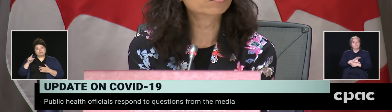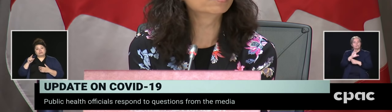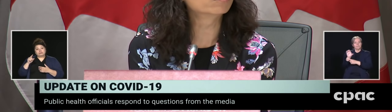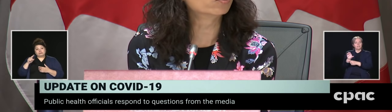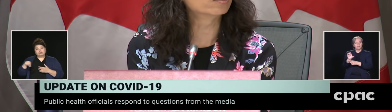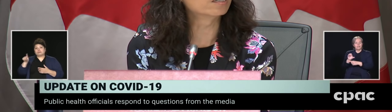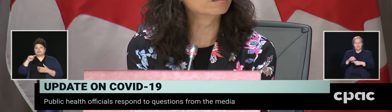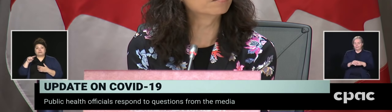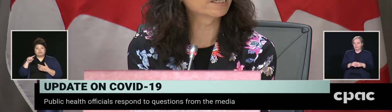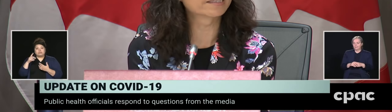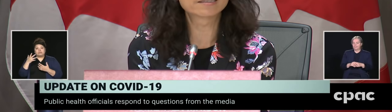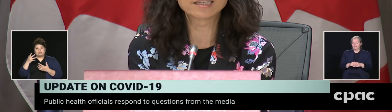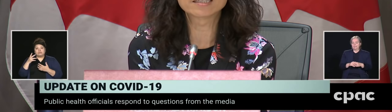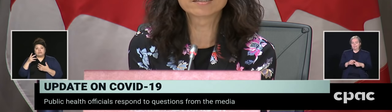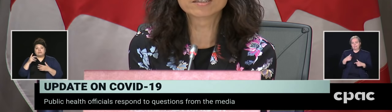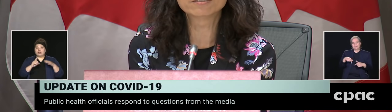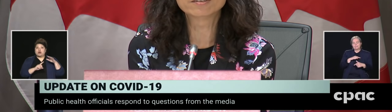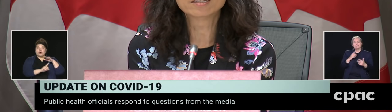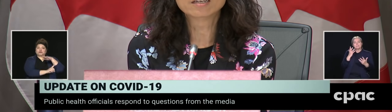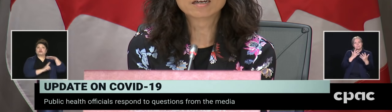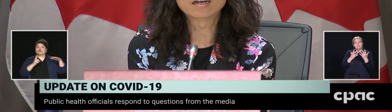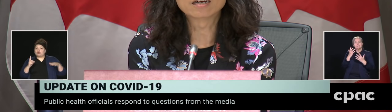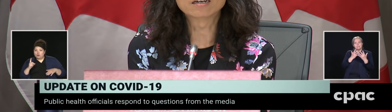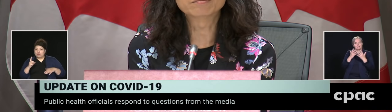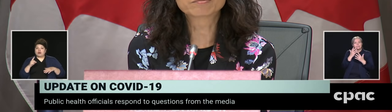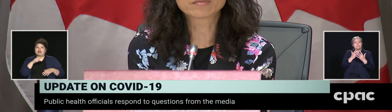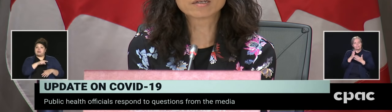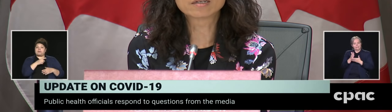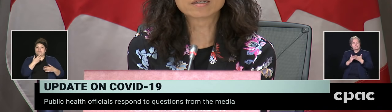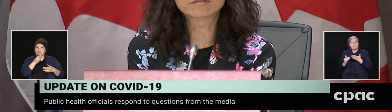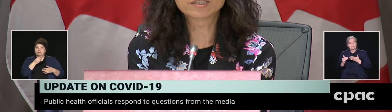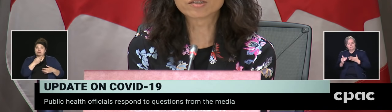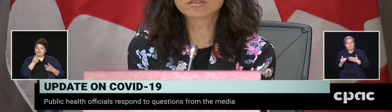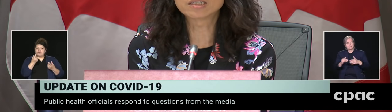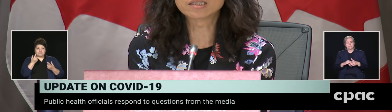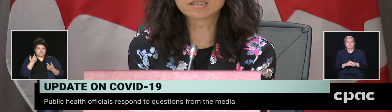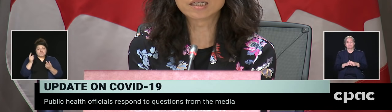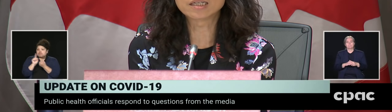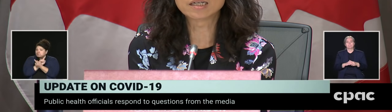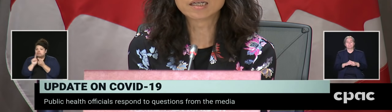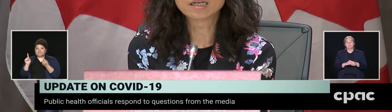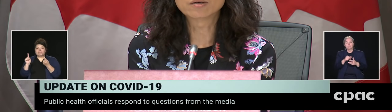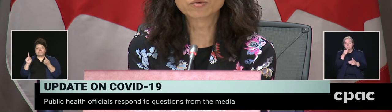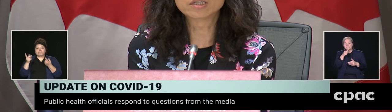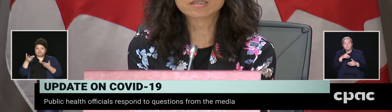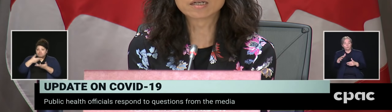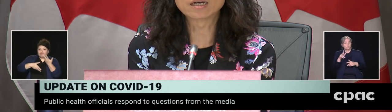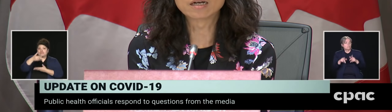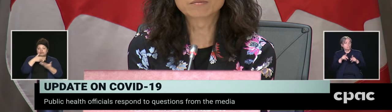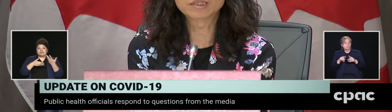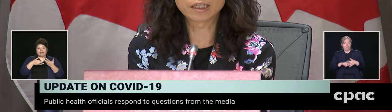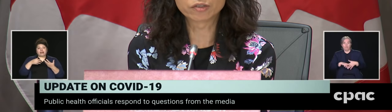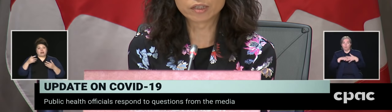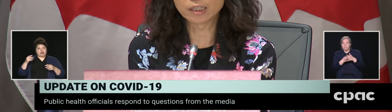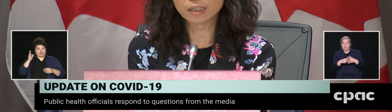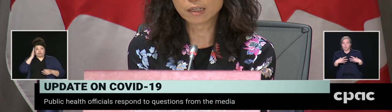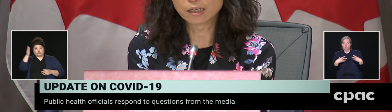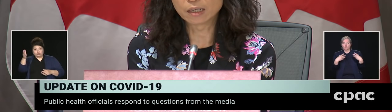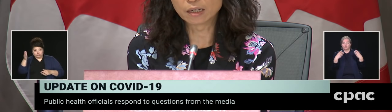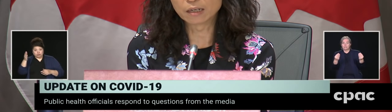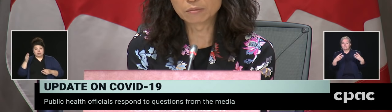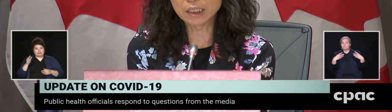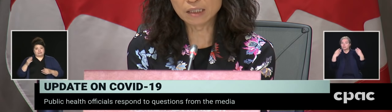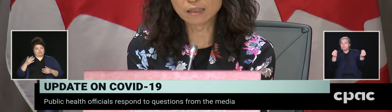sort of homes in more less sort of physical distancing would